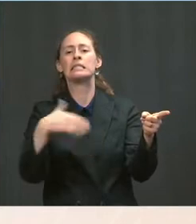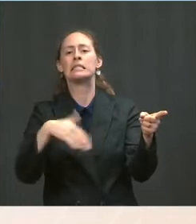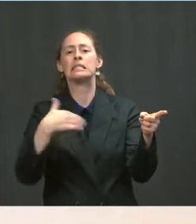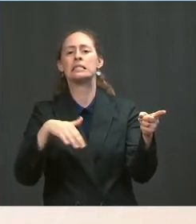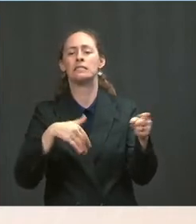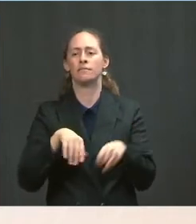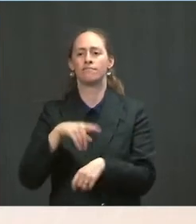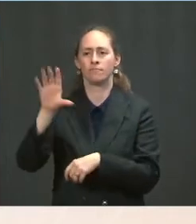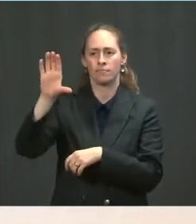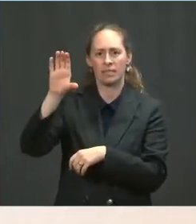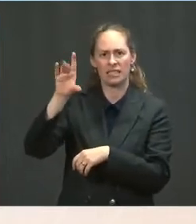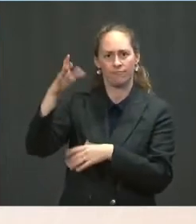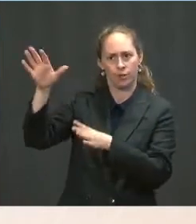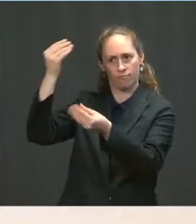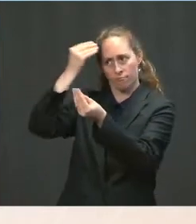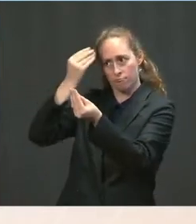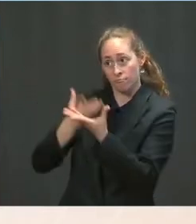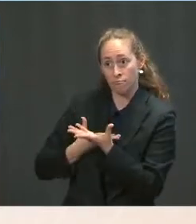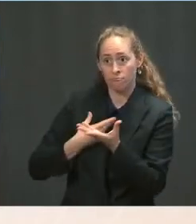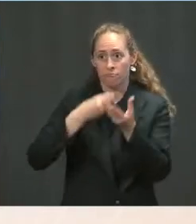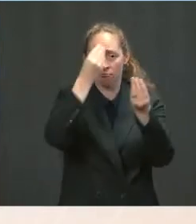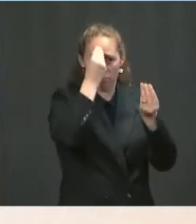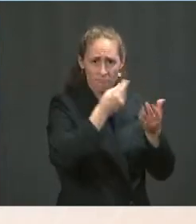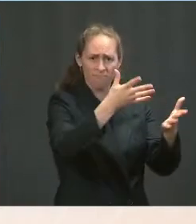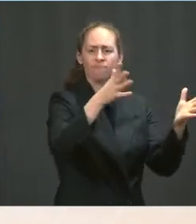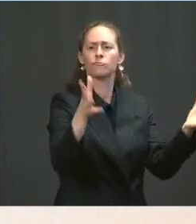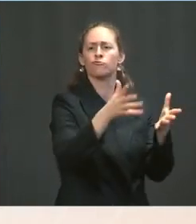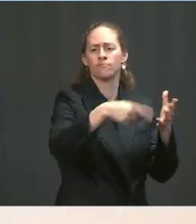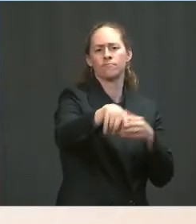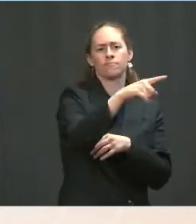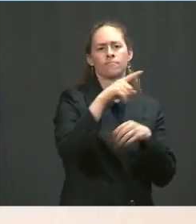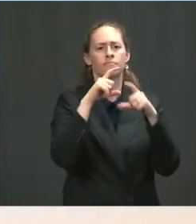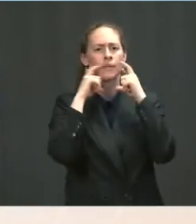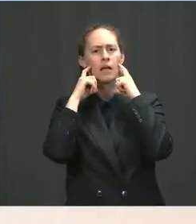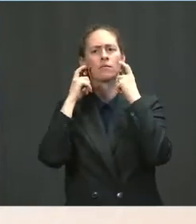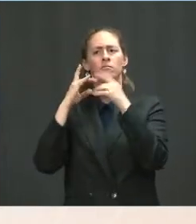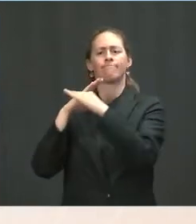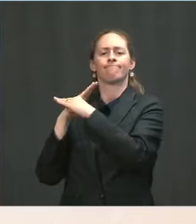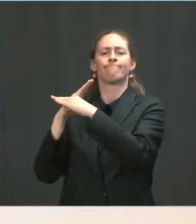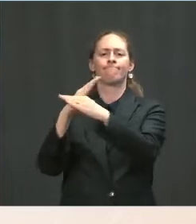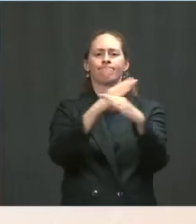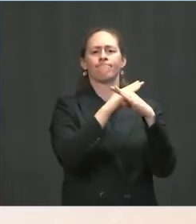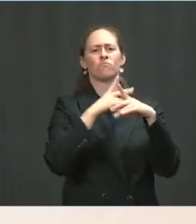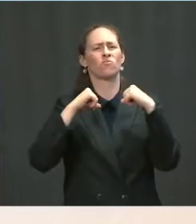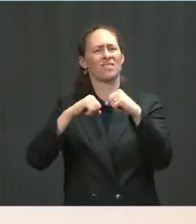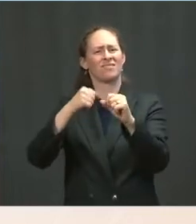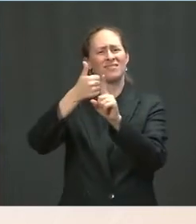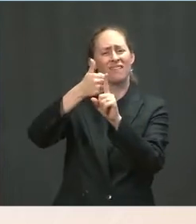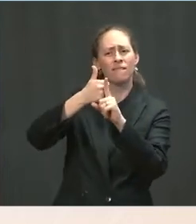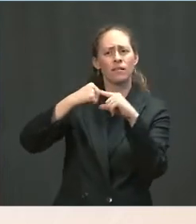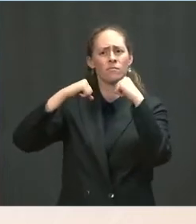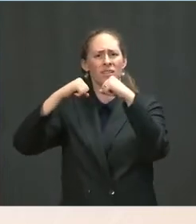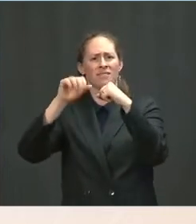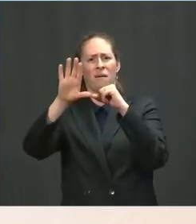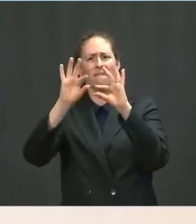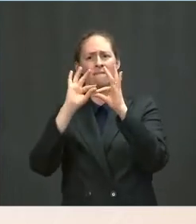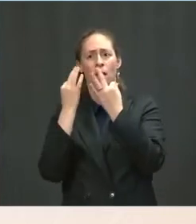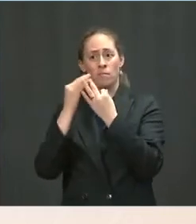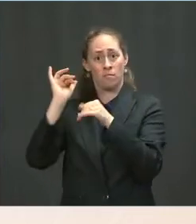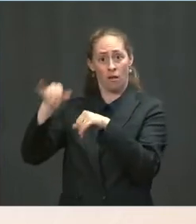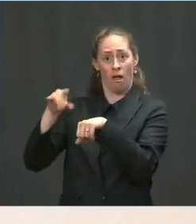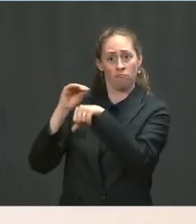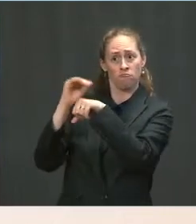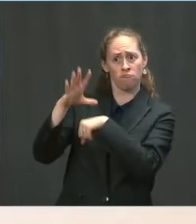the guidance of wearing a mask to protect yourself and to protect your community and your family. That is the guidance that we're getting. And some of